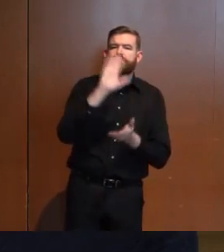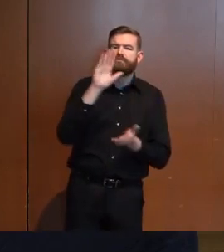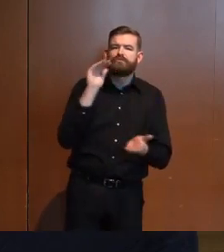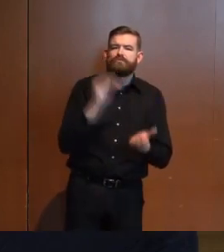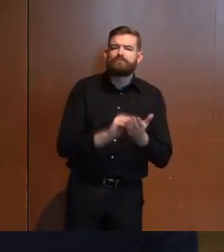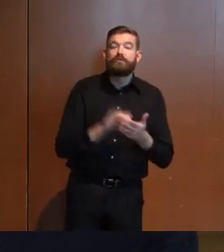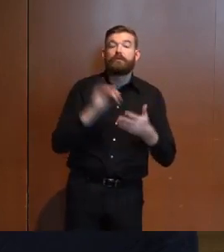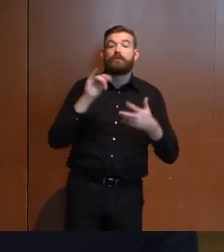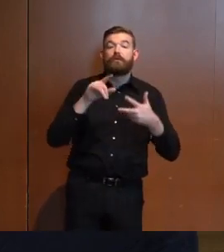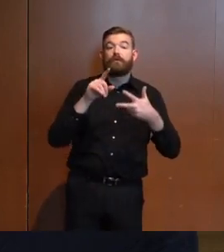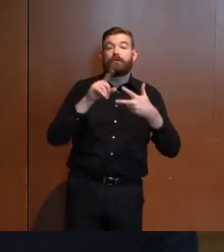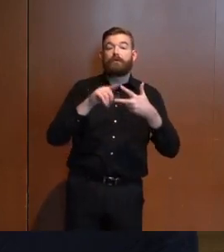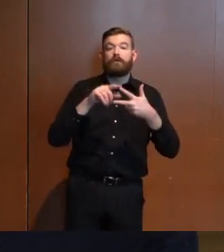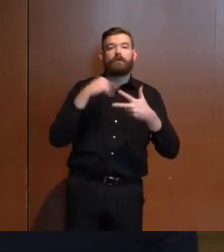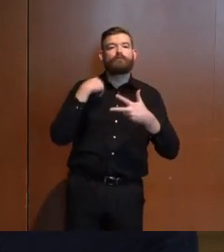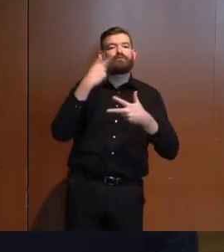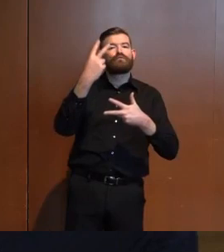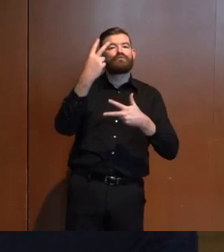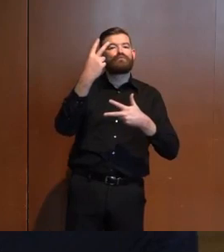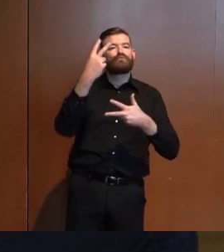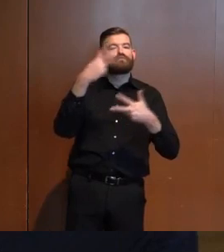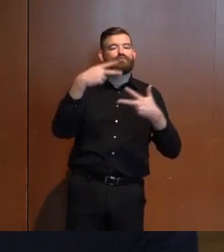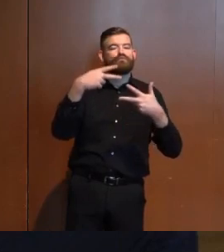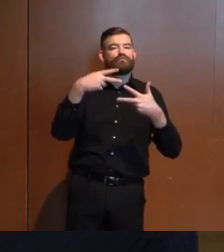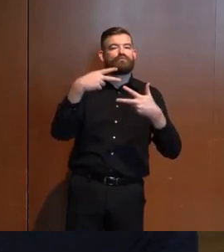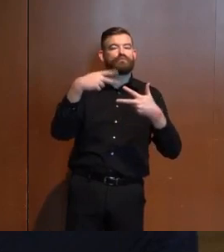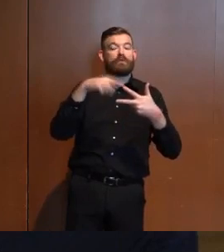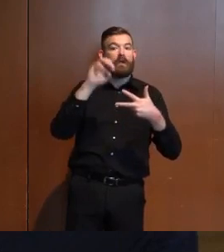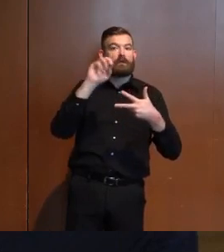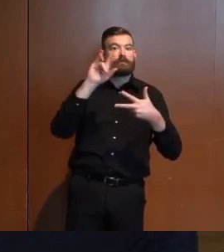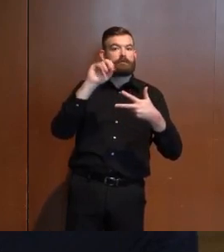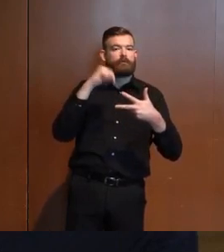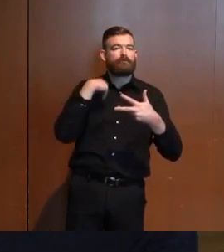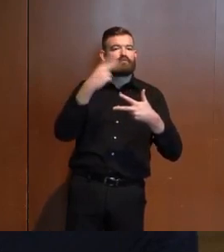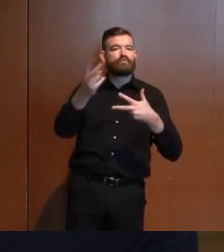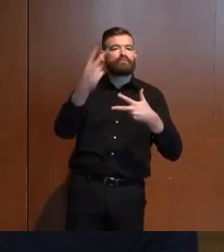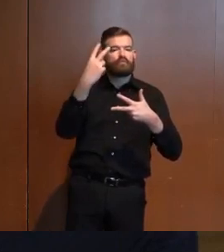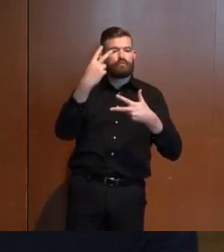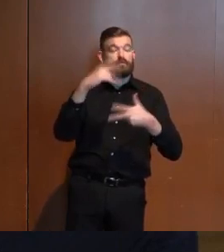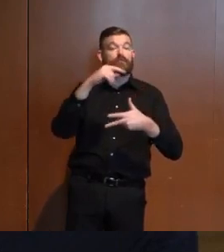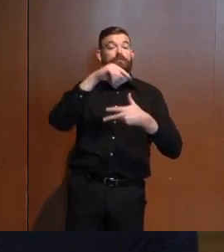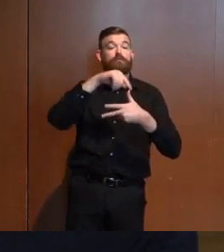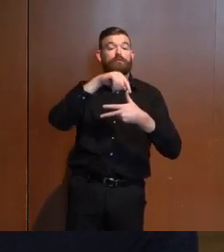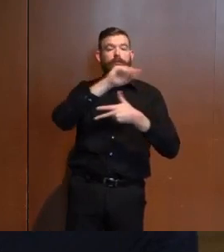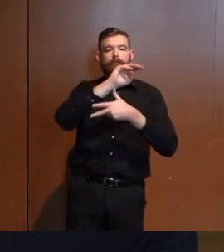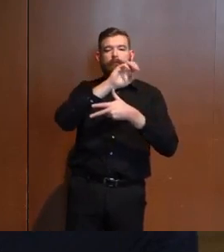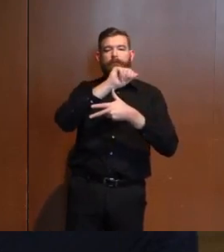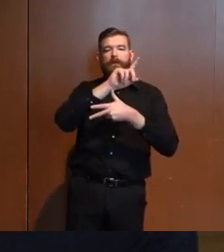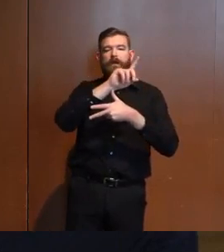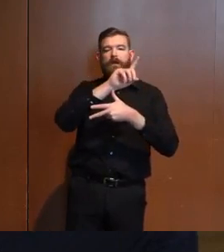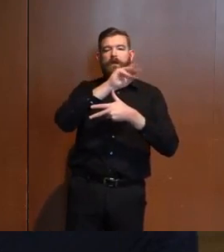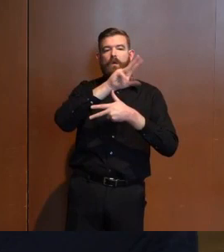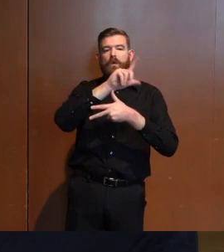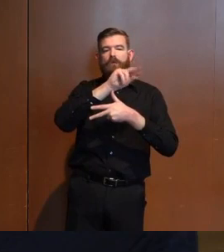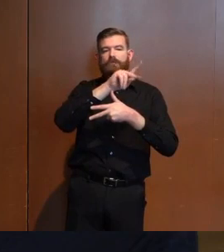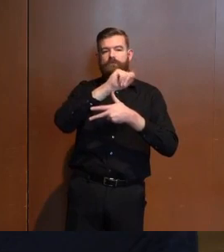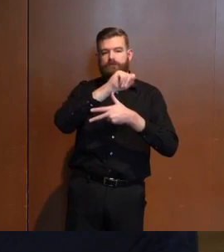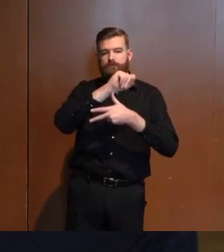you're correct, Colonel, in that the first at the Meadowlands should take, I mean, we'll do everything in our power to get it done as quickly as